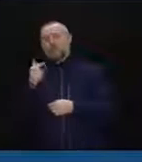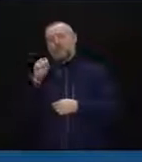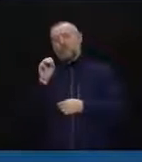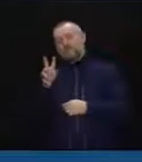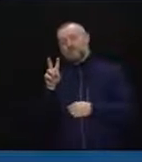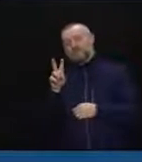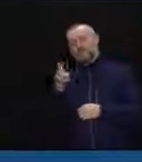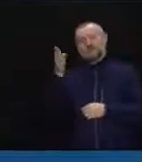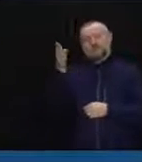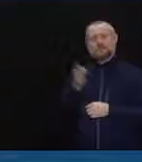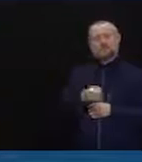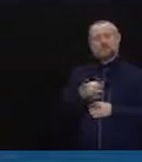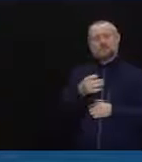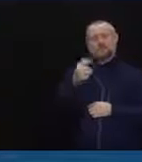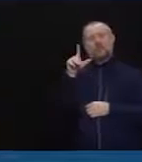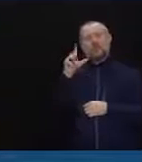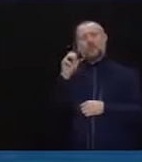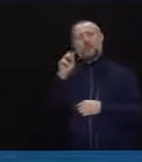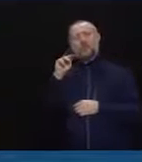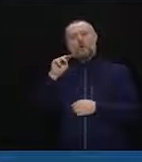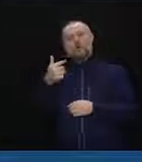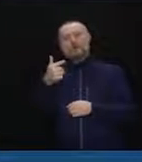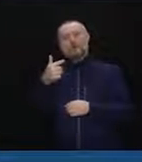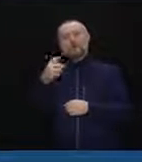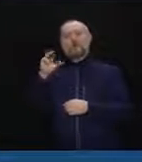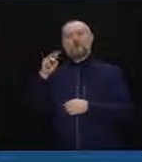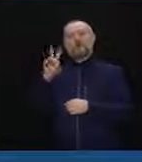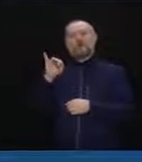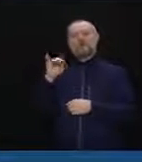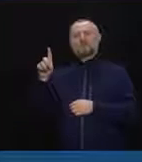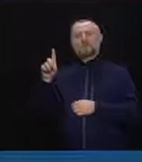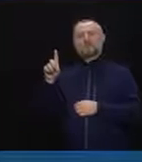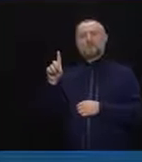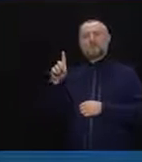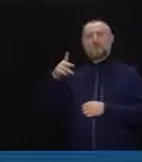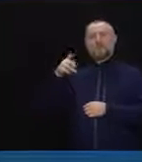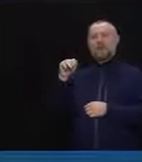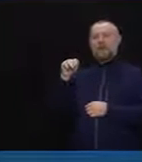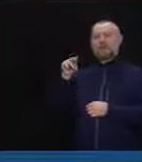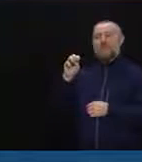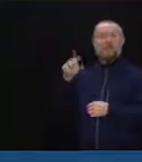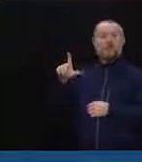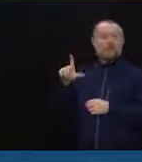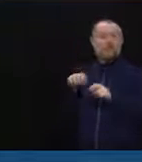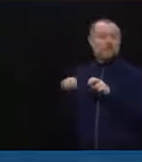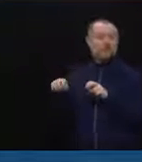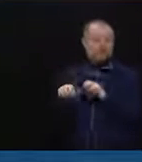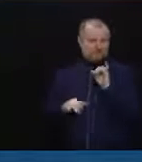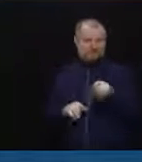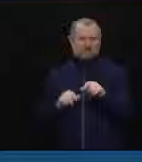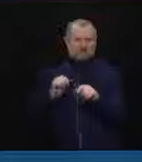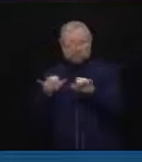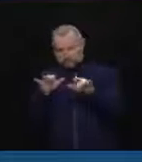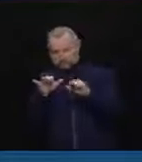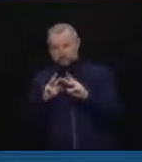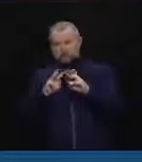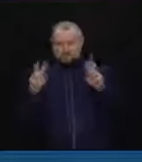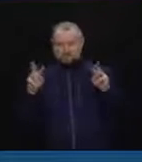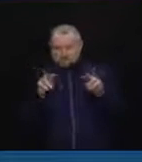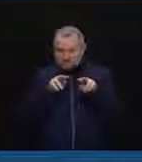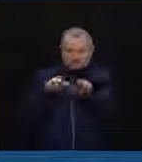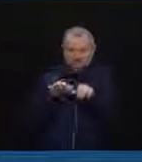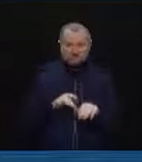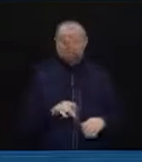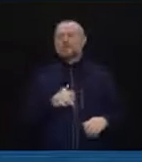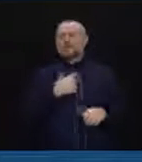ny.gov/long-covid-panel. So the goal of these discussions was to learn as much as we can and to share this knowledge. And we had